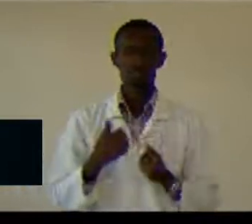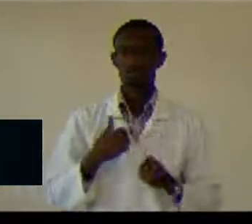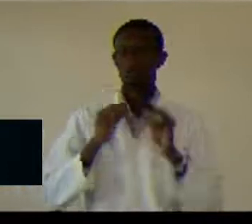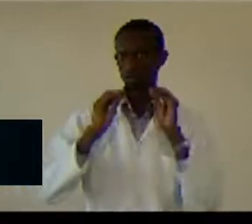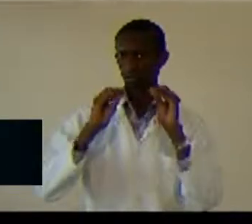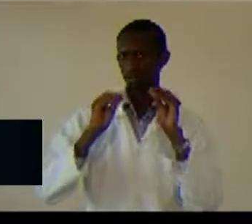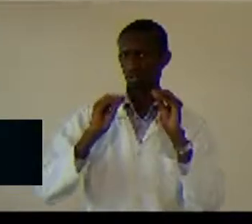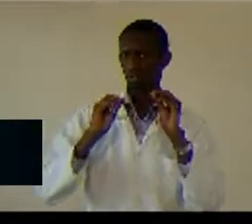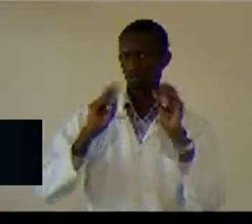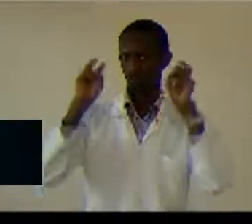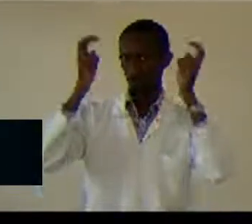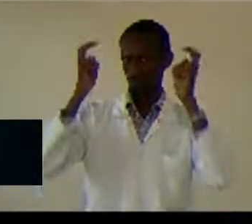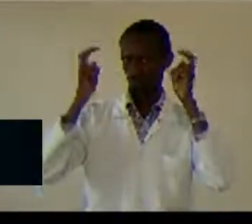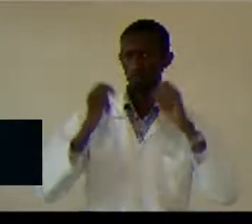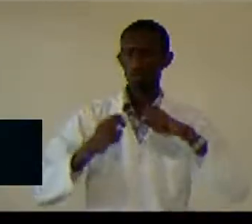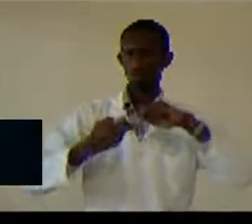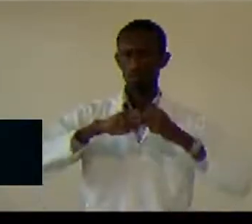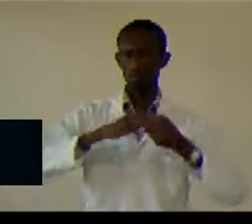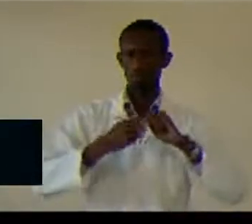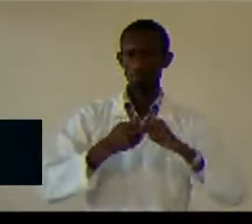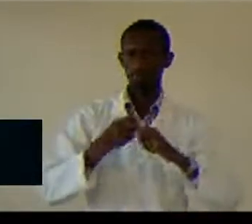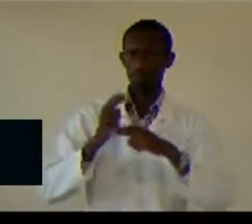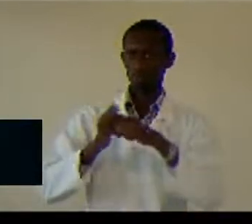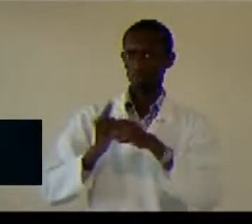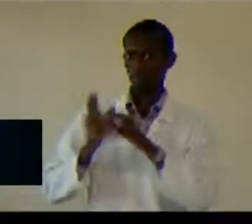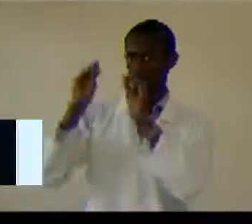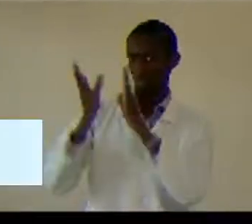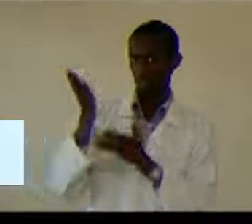physics. My name is Teacher JB,